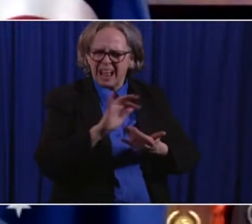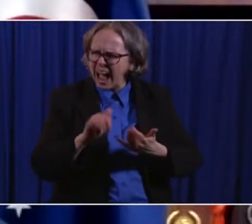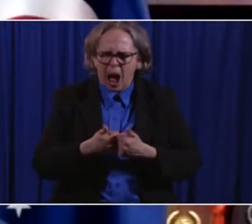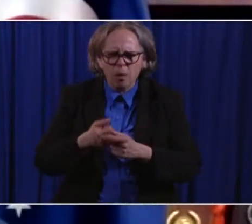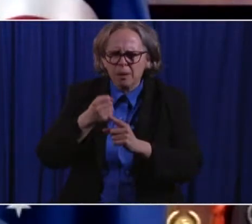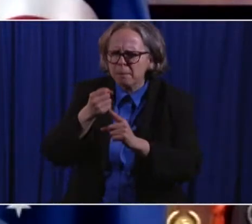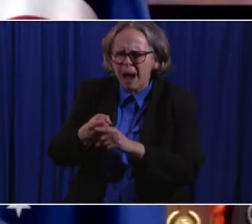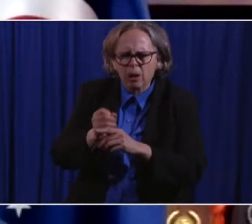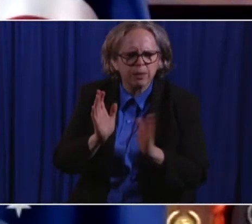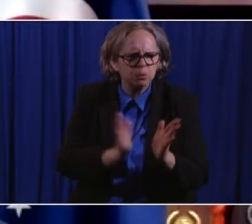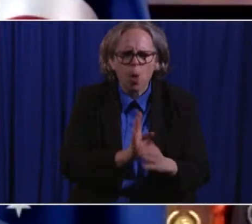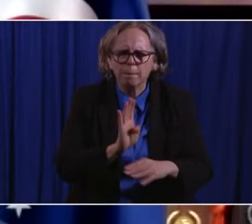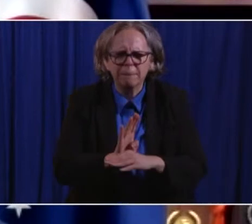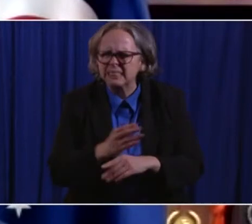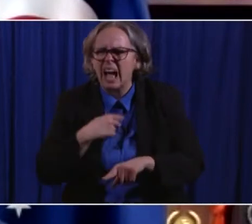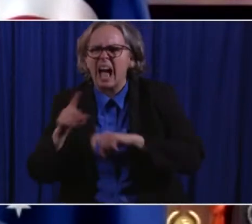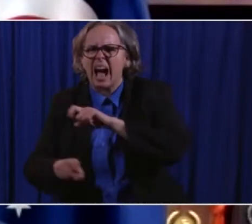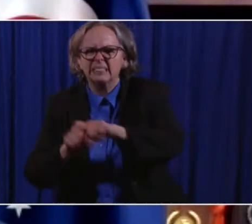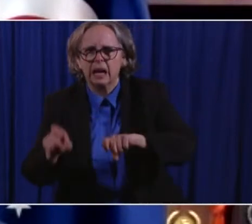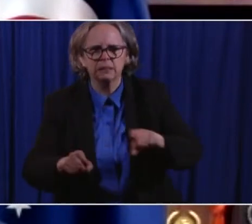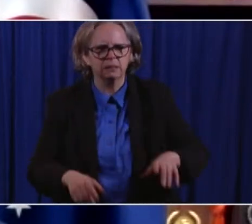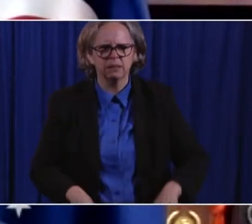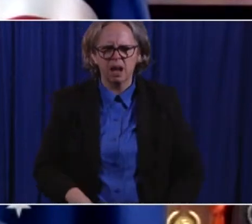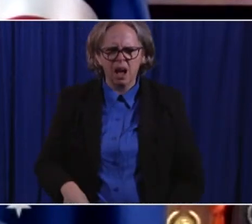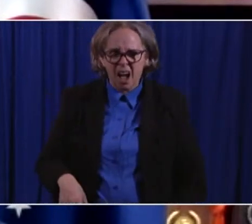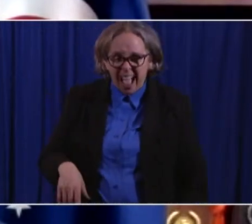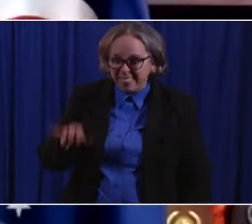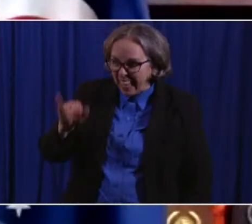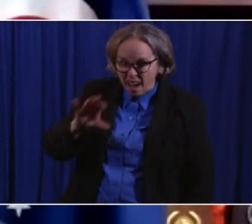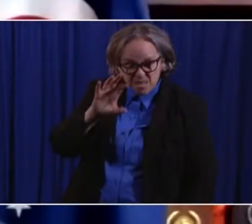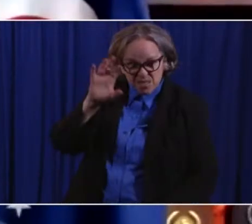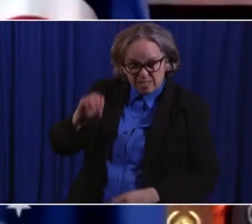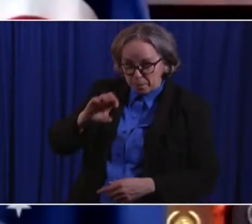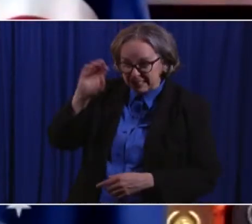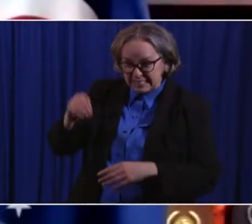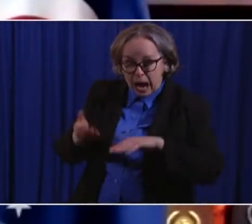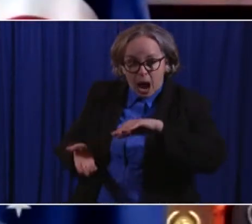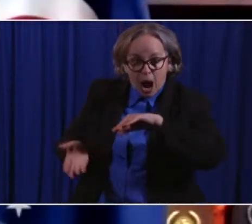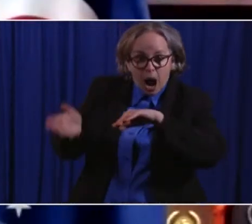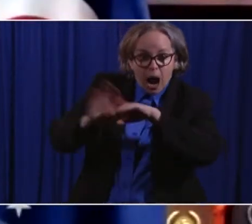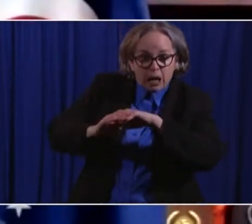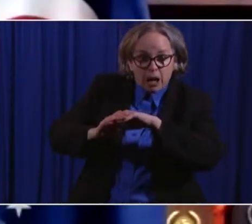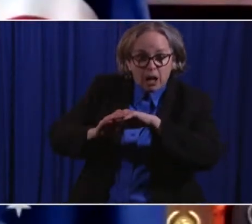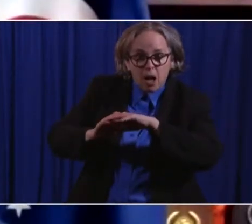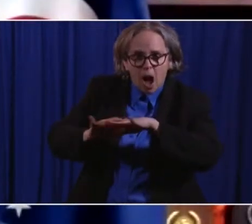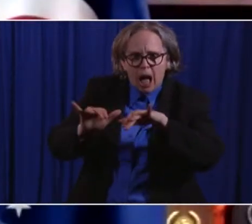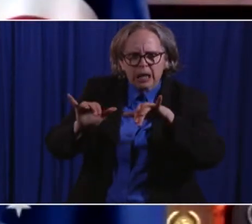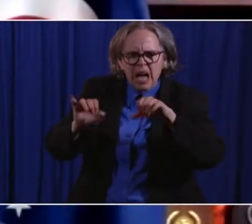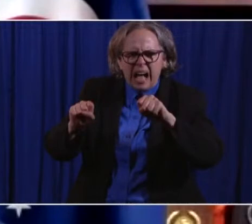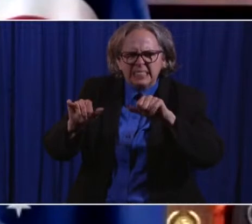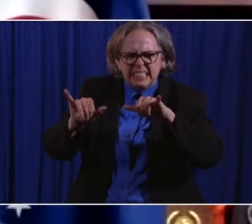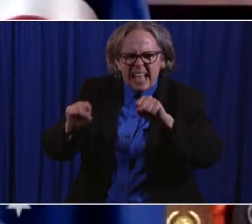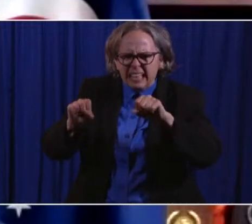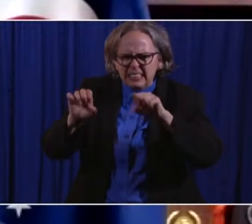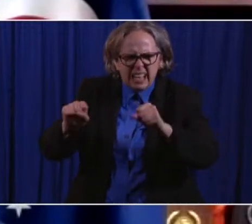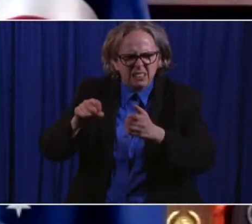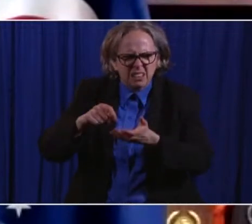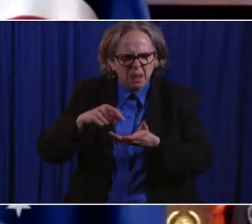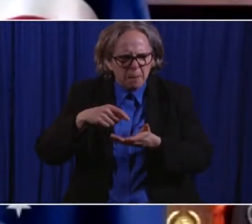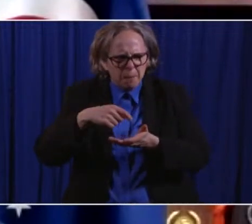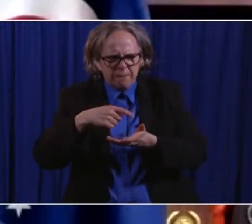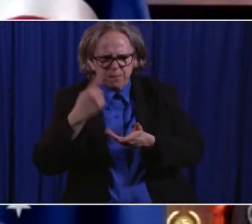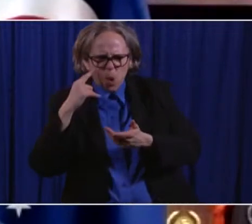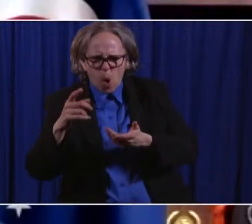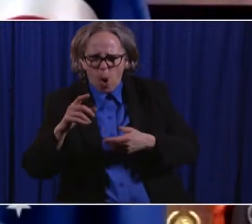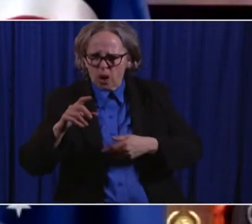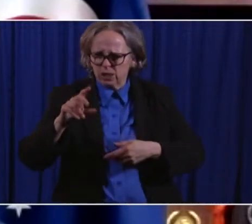they said that it would prevent a 50% increase on the federal unemployment tax in 2022, 100% increase on that tax